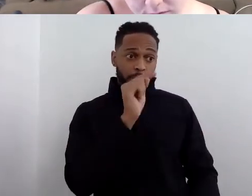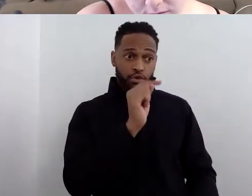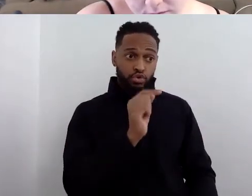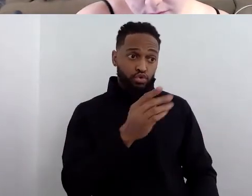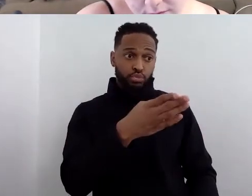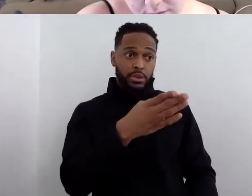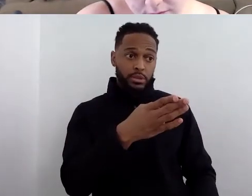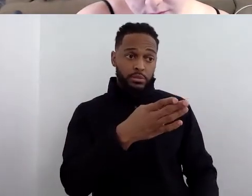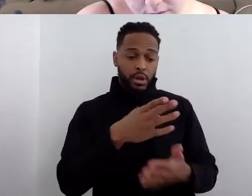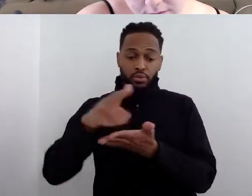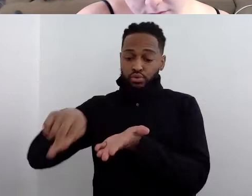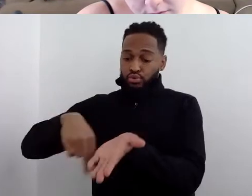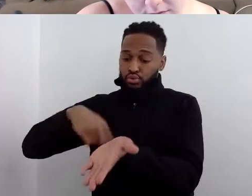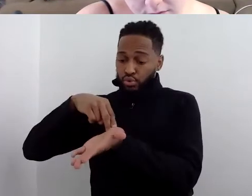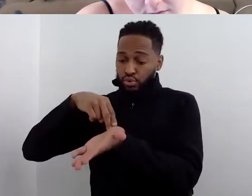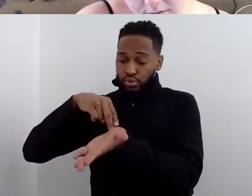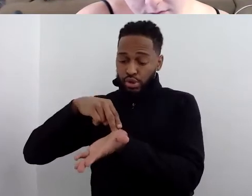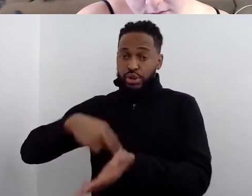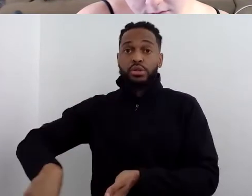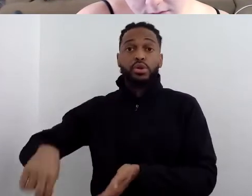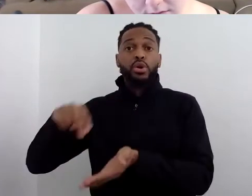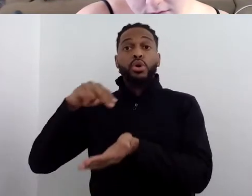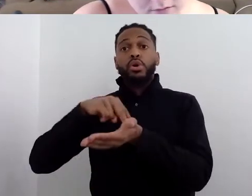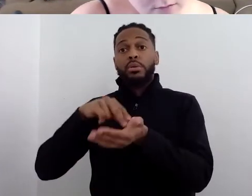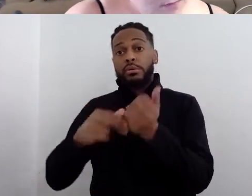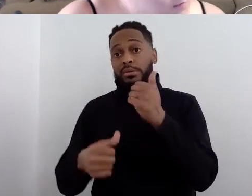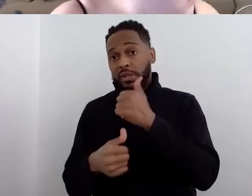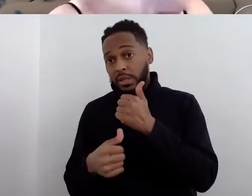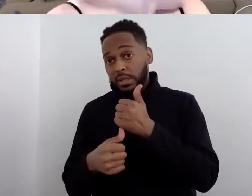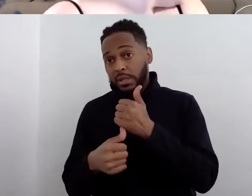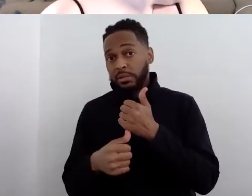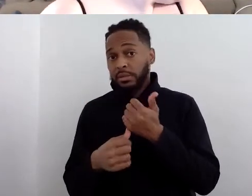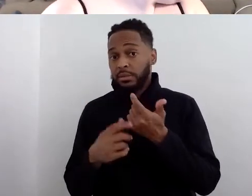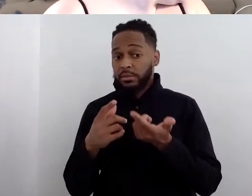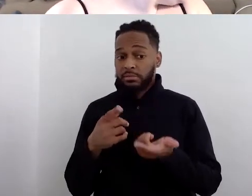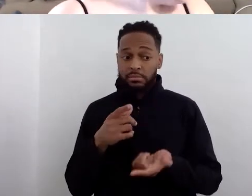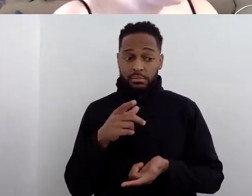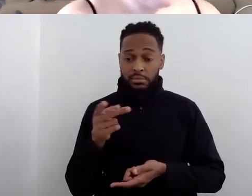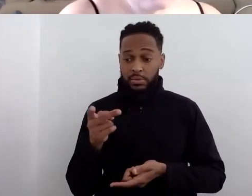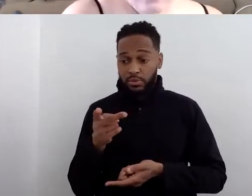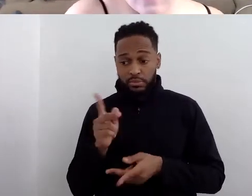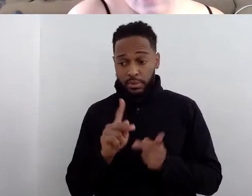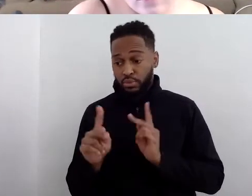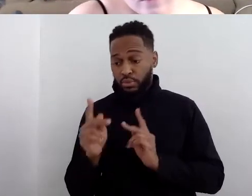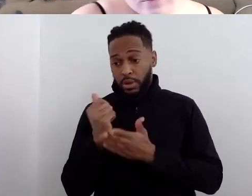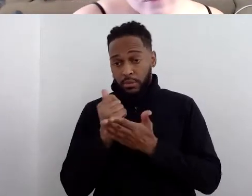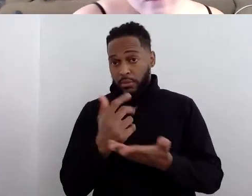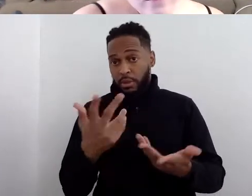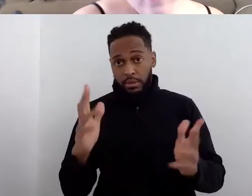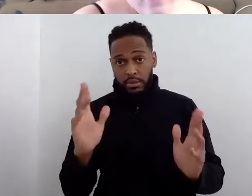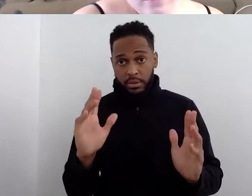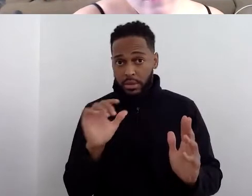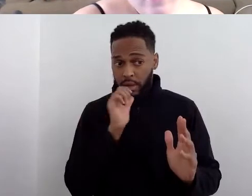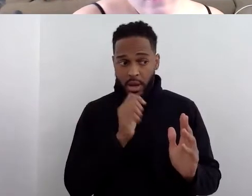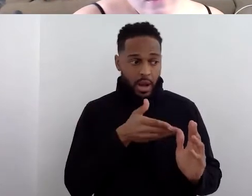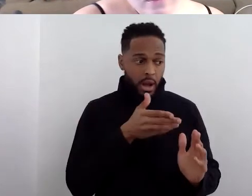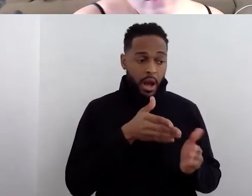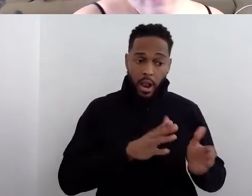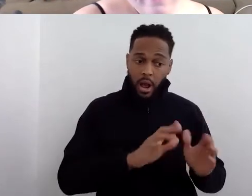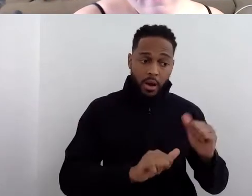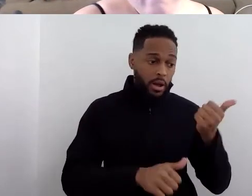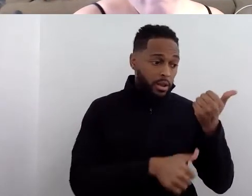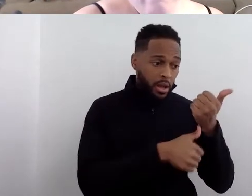and the nursing aides. Those were the person that helped you, the people that helped you, and that was it. And they weren't letting anybody else in, no matter